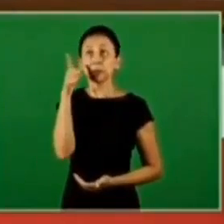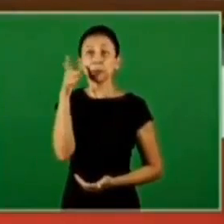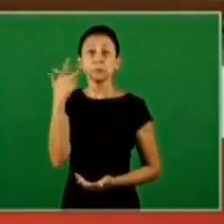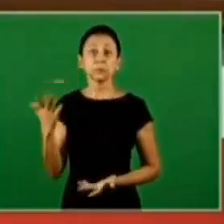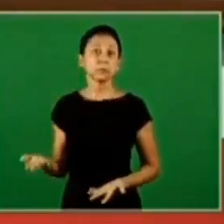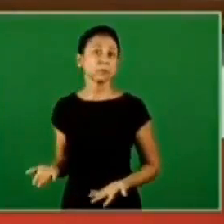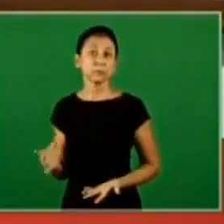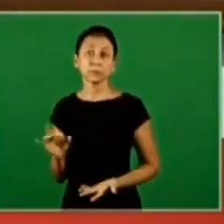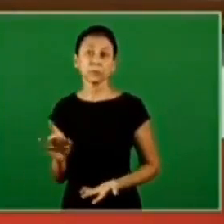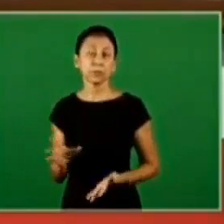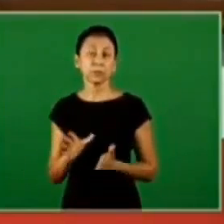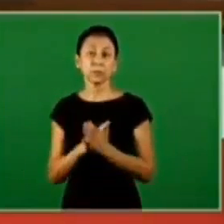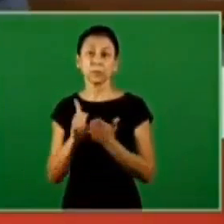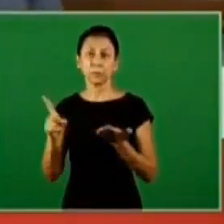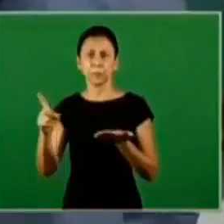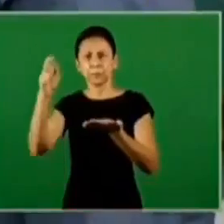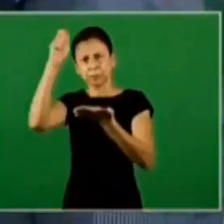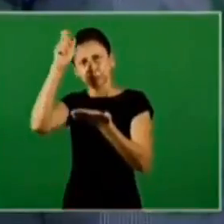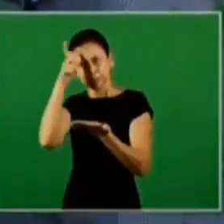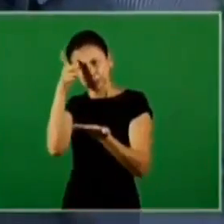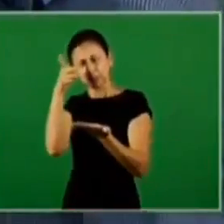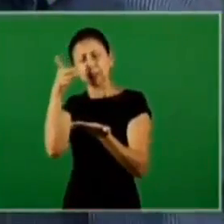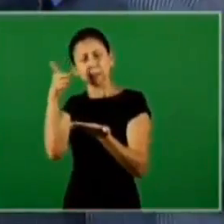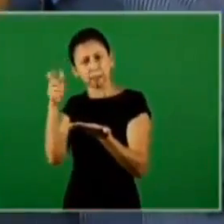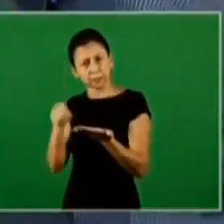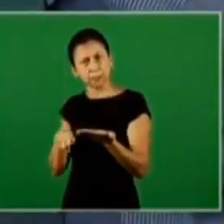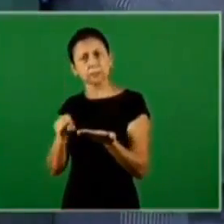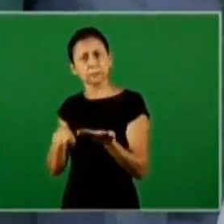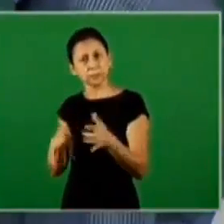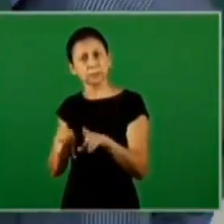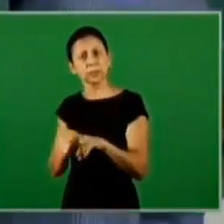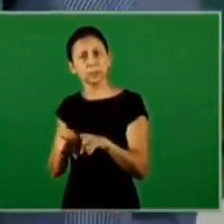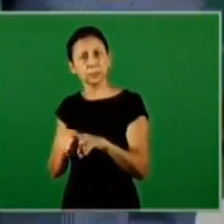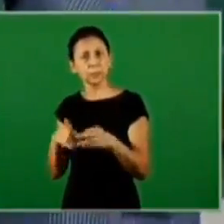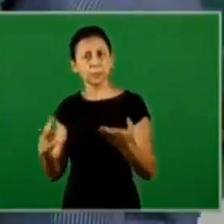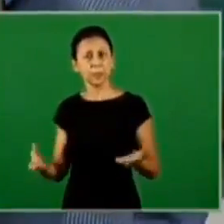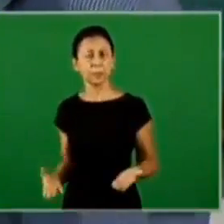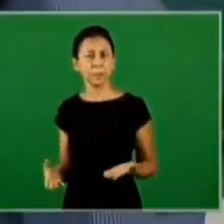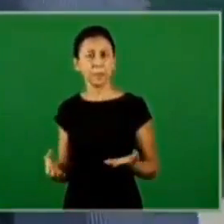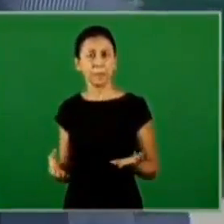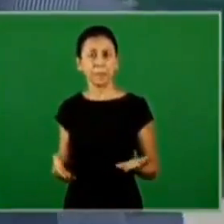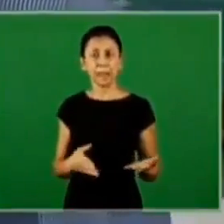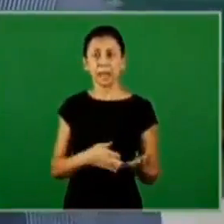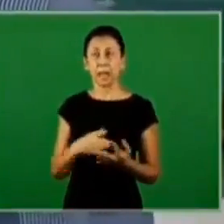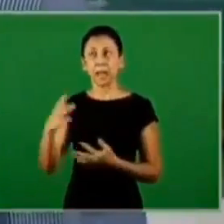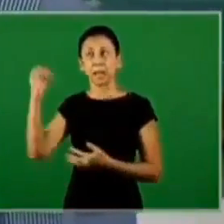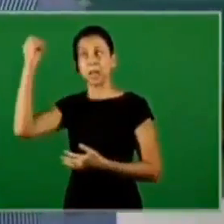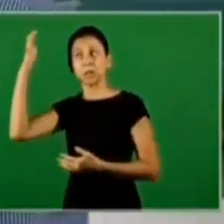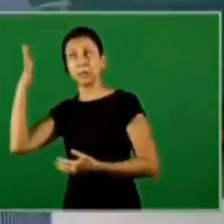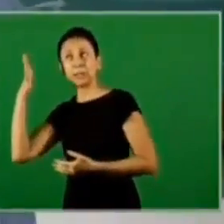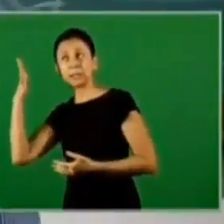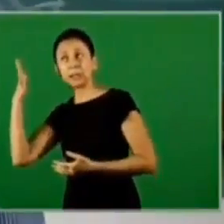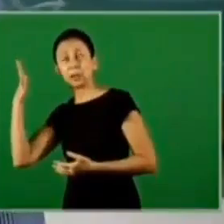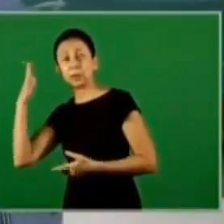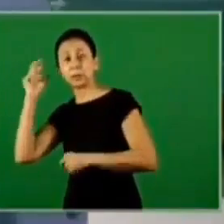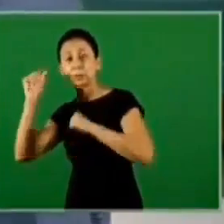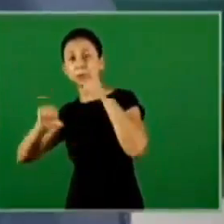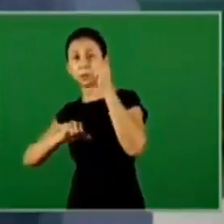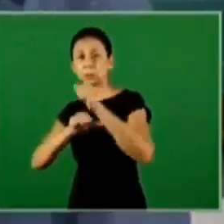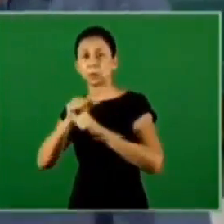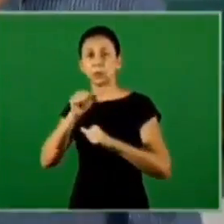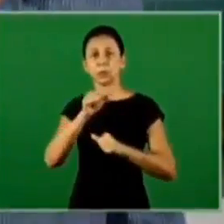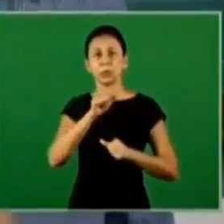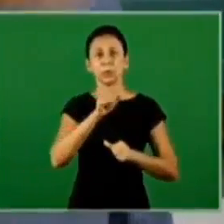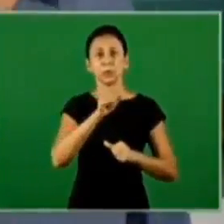They only remained in inspiration. The Bible is inspired. Instead of entering into revelation, they went to human reason,